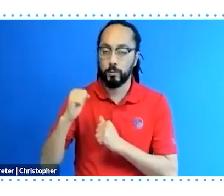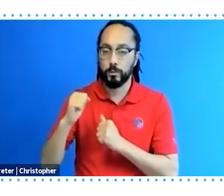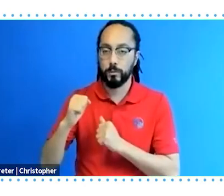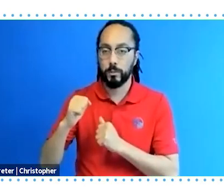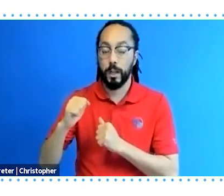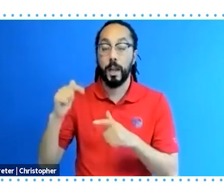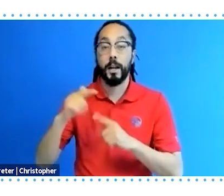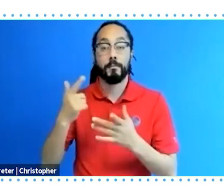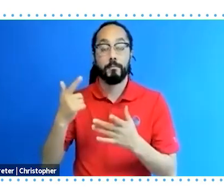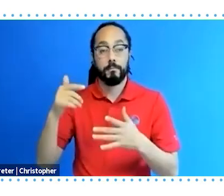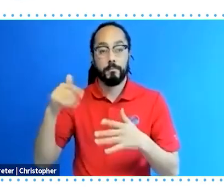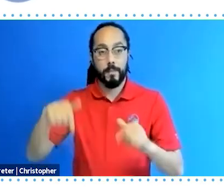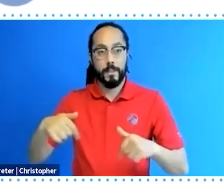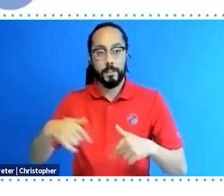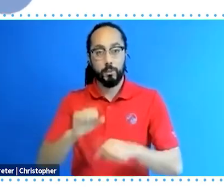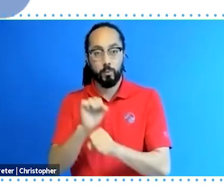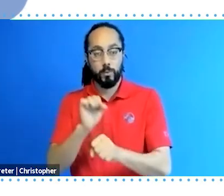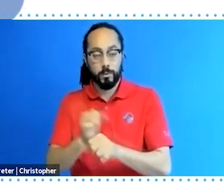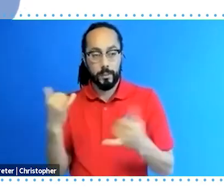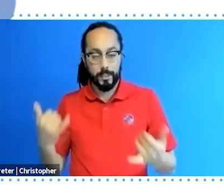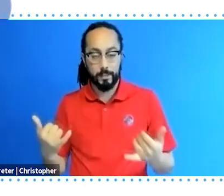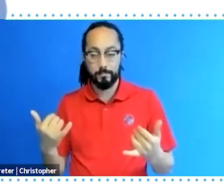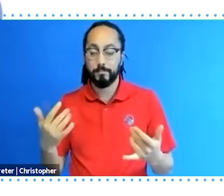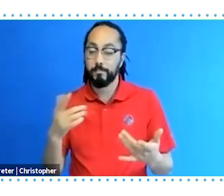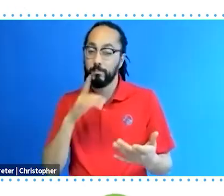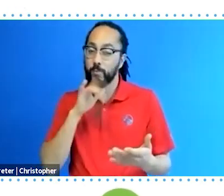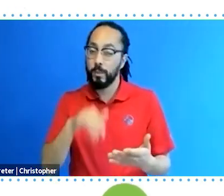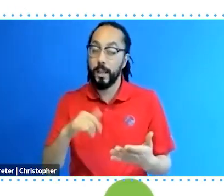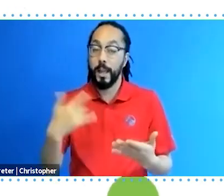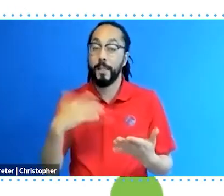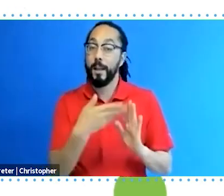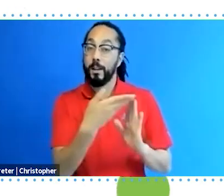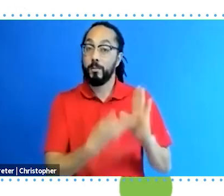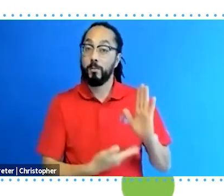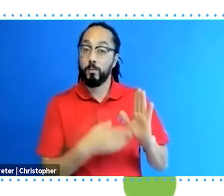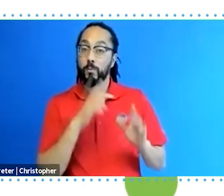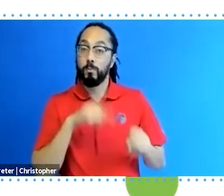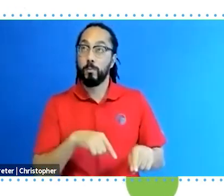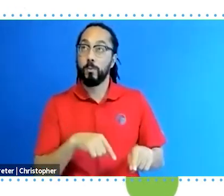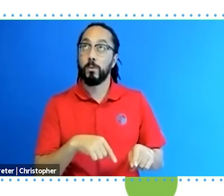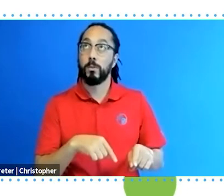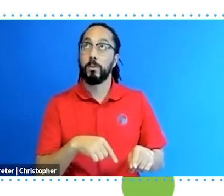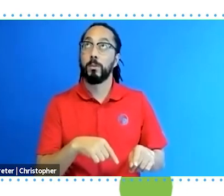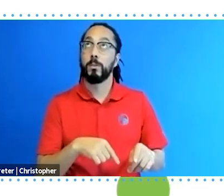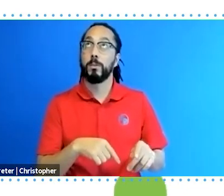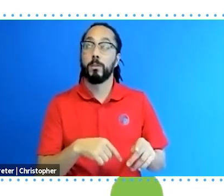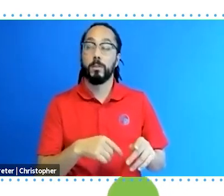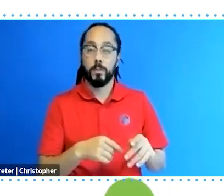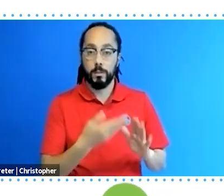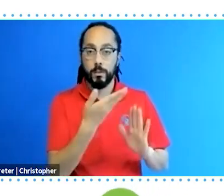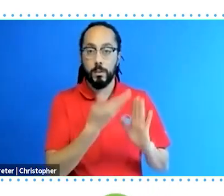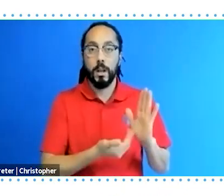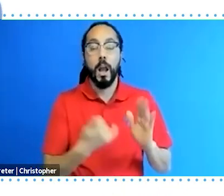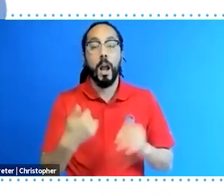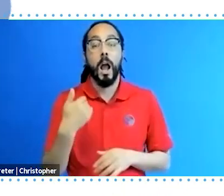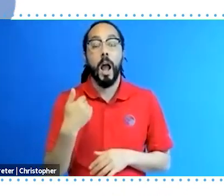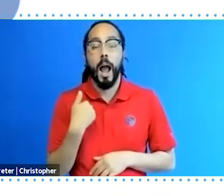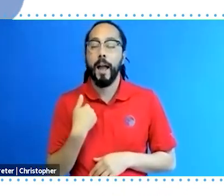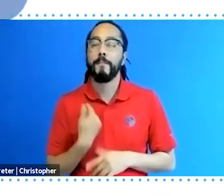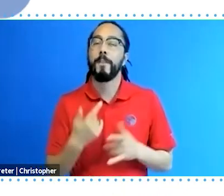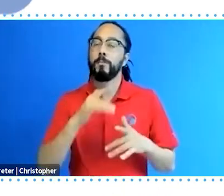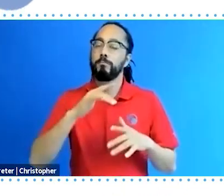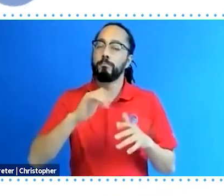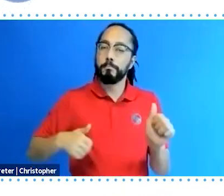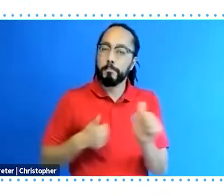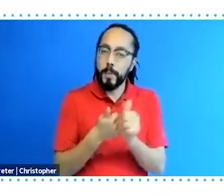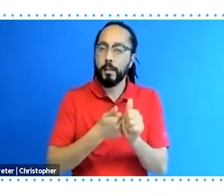today, the paper provides for you select secondary research pieces. There's so much out there in terms